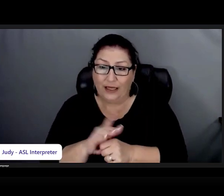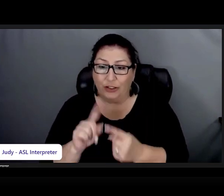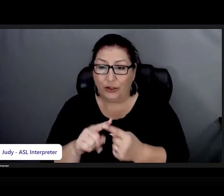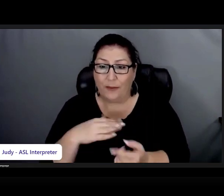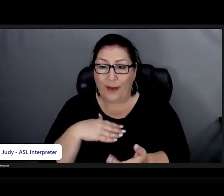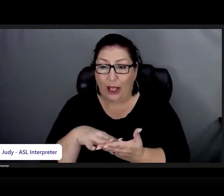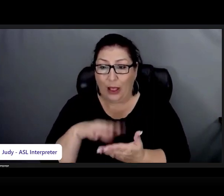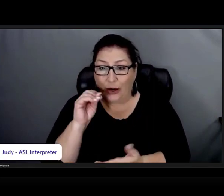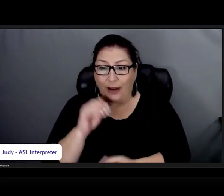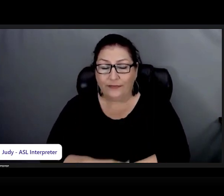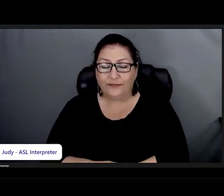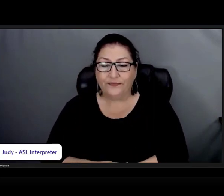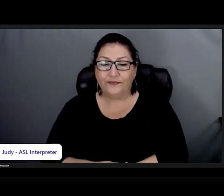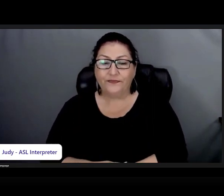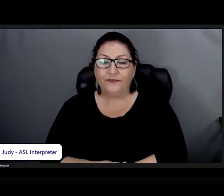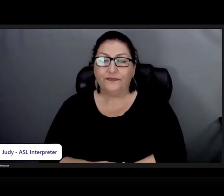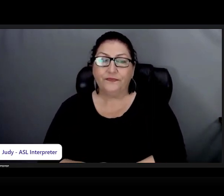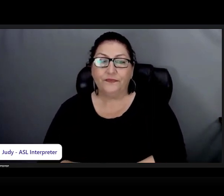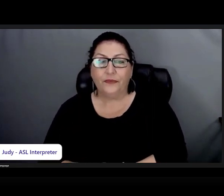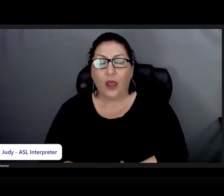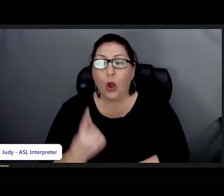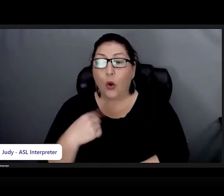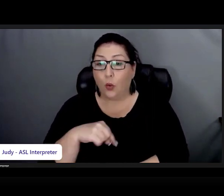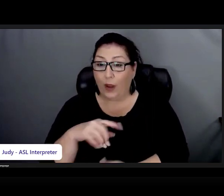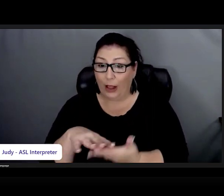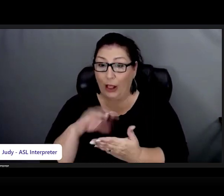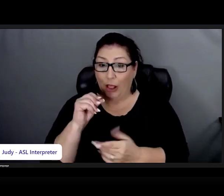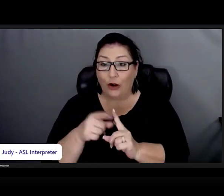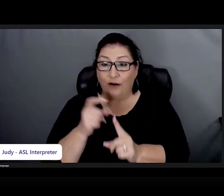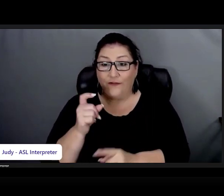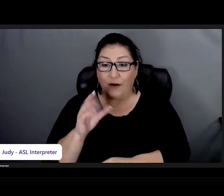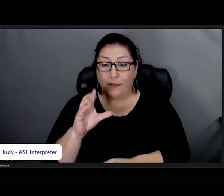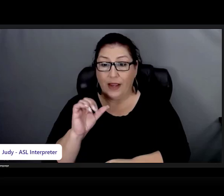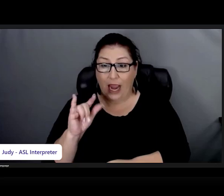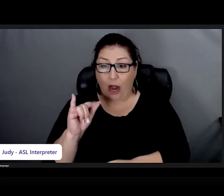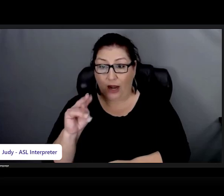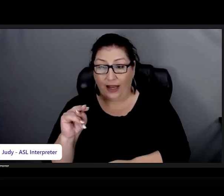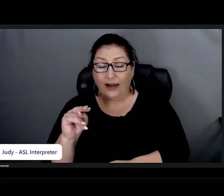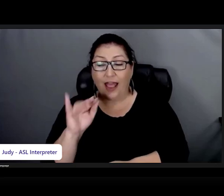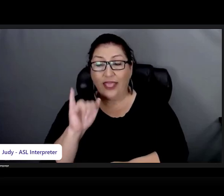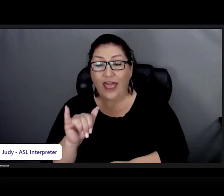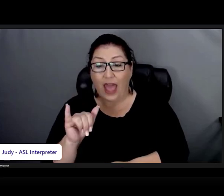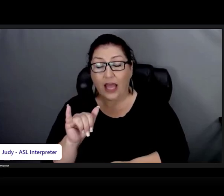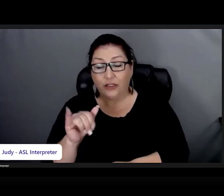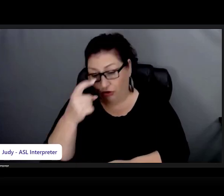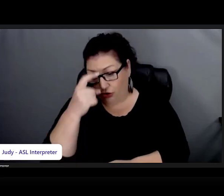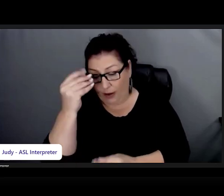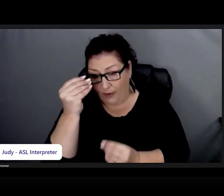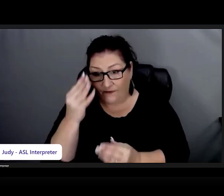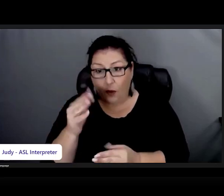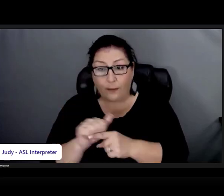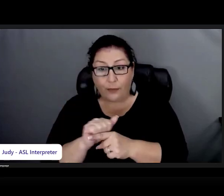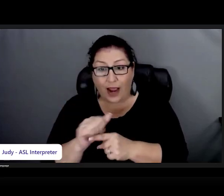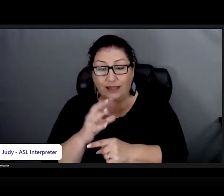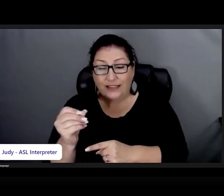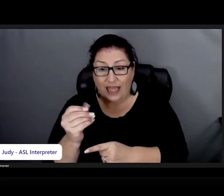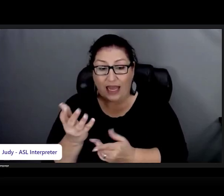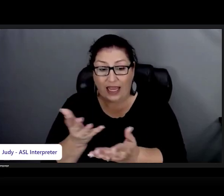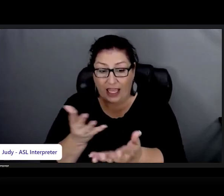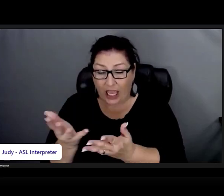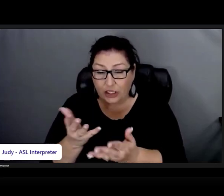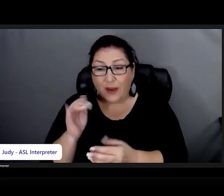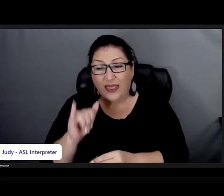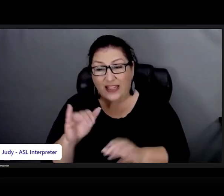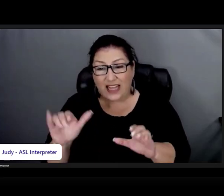learning. We learned from Carolyn that trauma-informed practice and engagement is an act